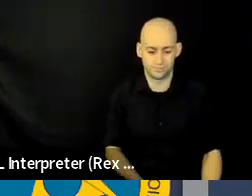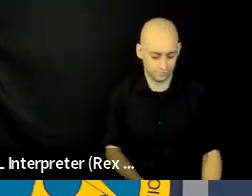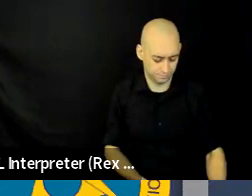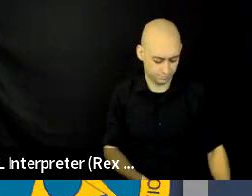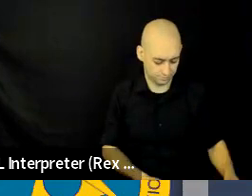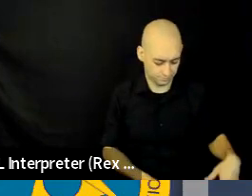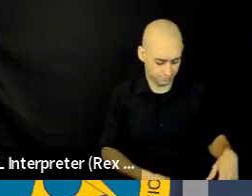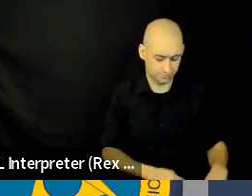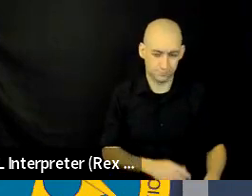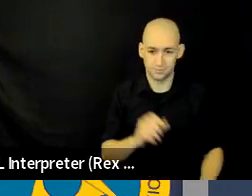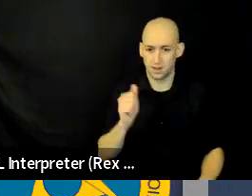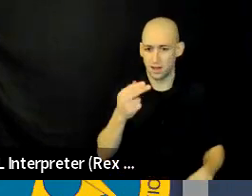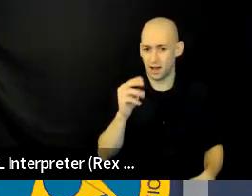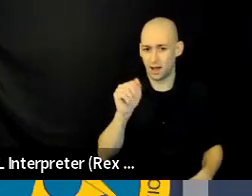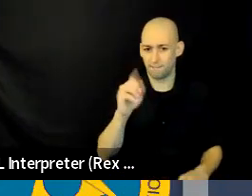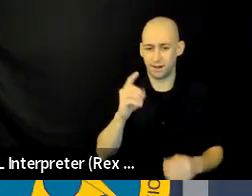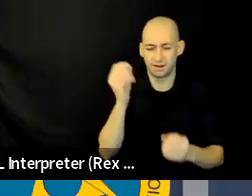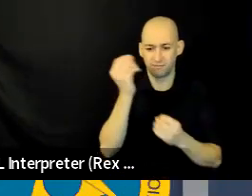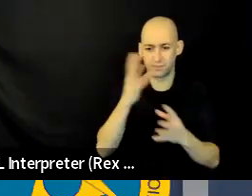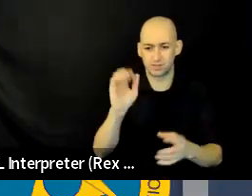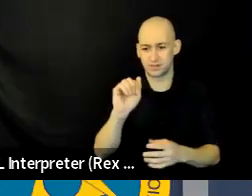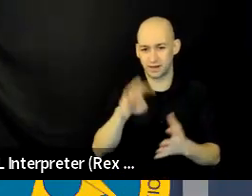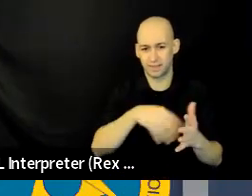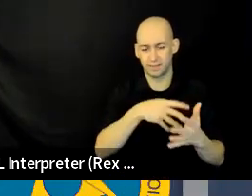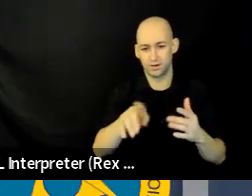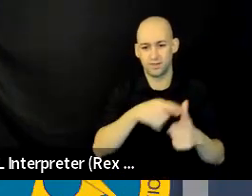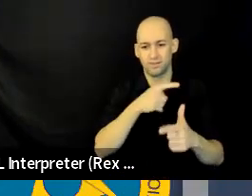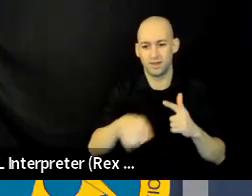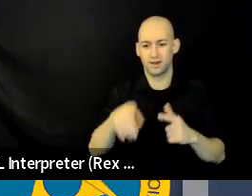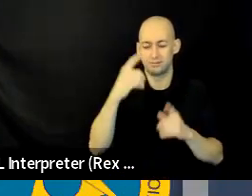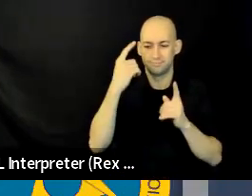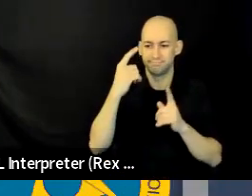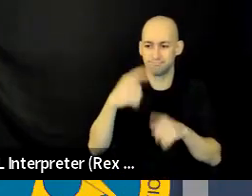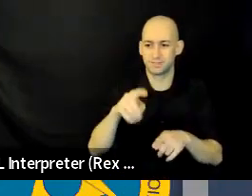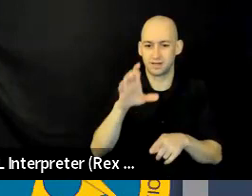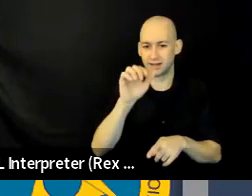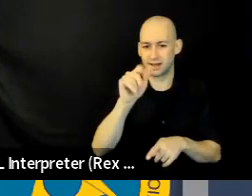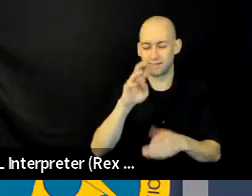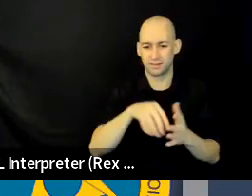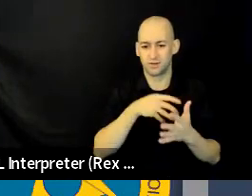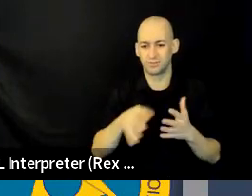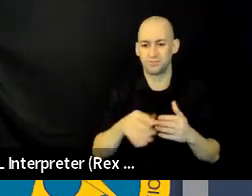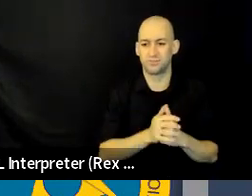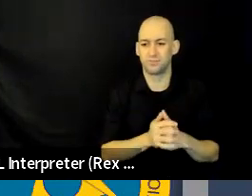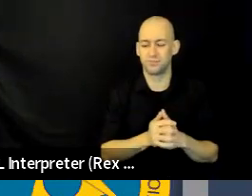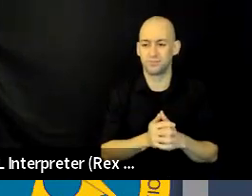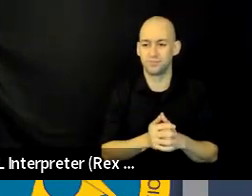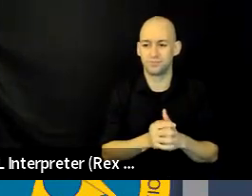So now, Ahmad, we're going to do information calendar and then the consent calendar. So it's all you. Awesome. Thank you,